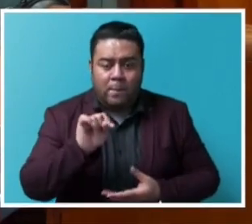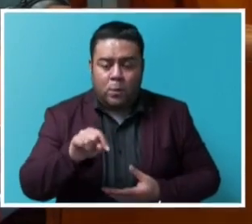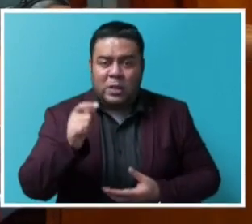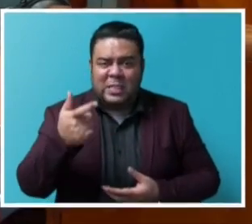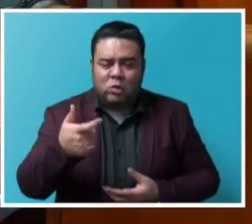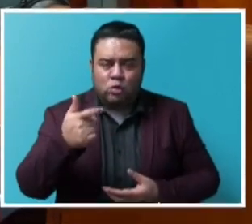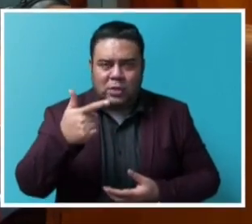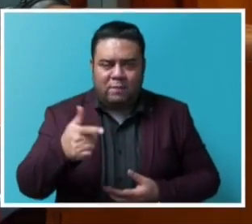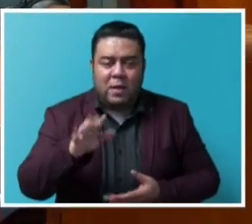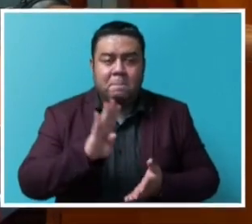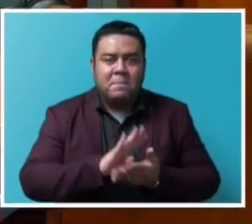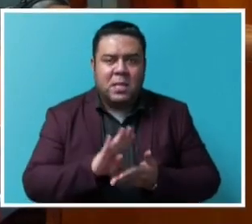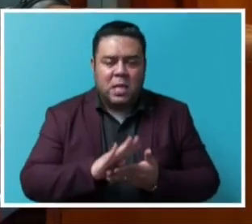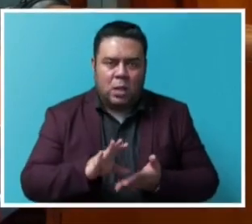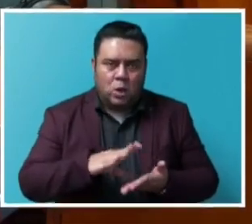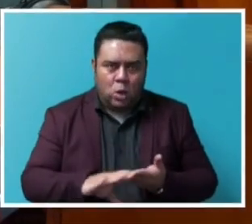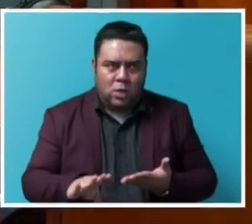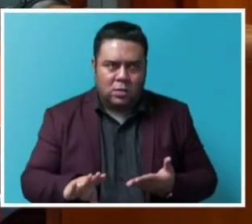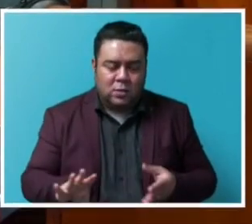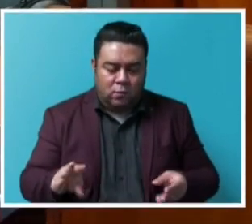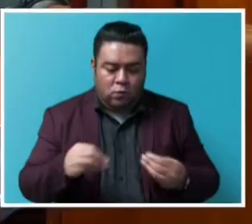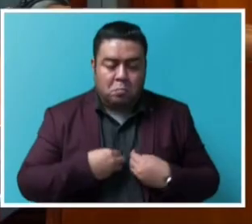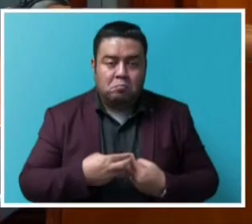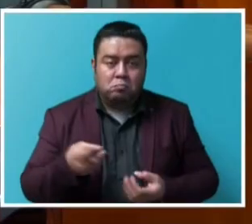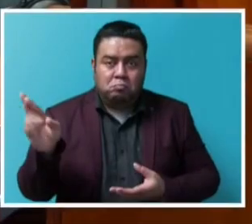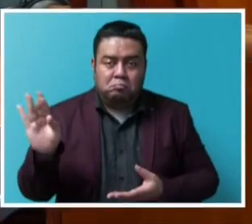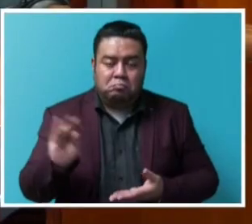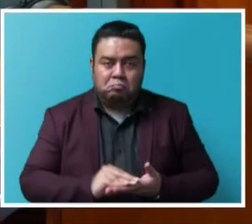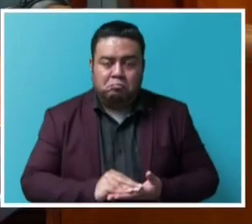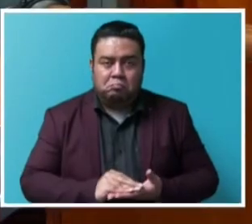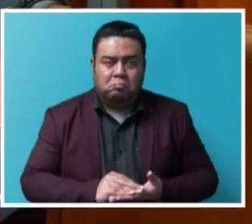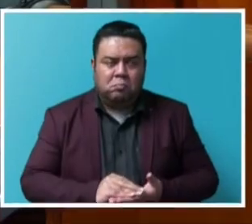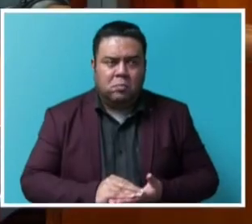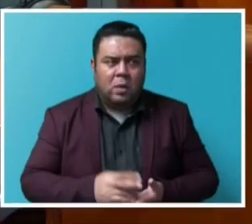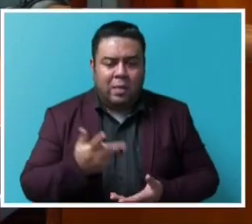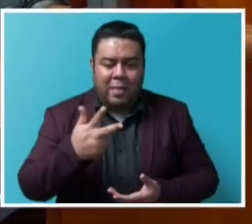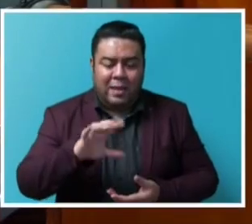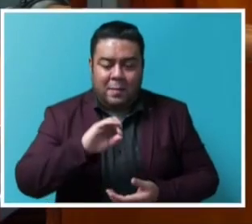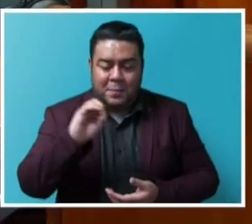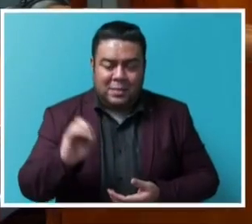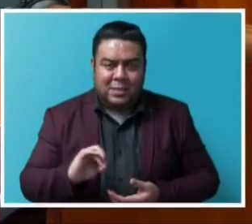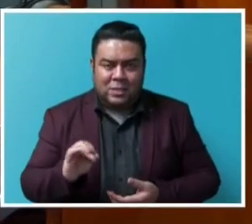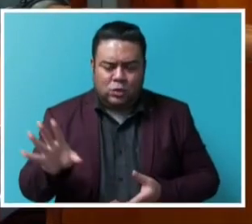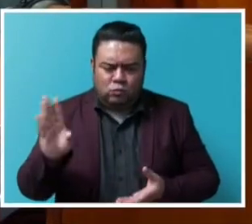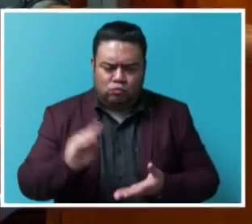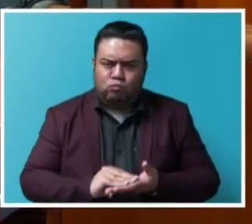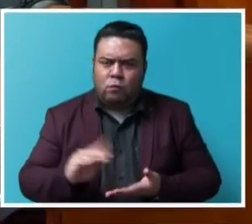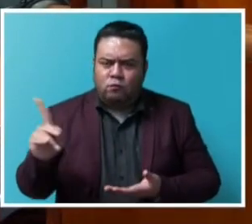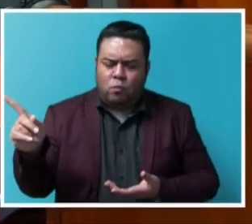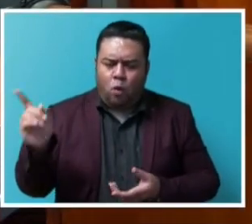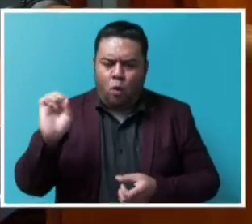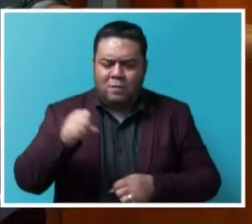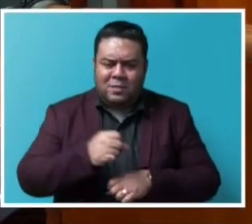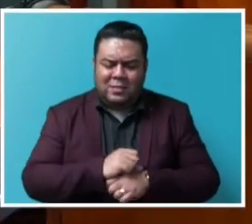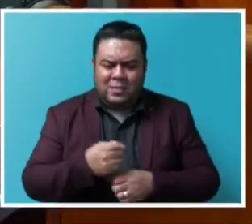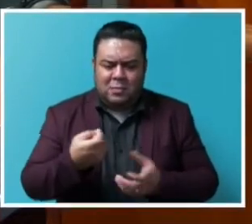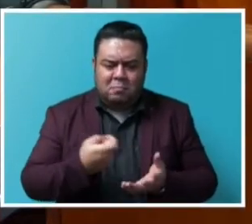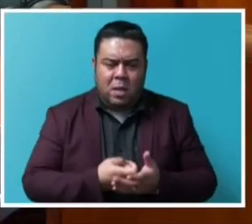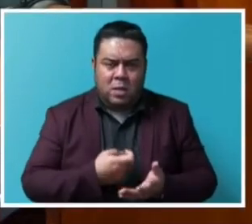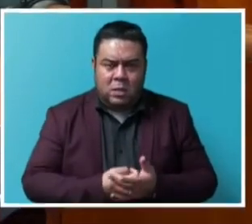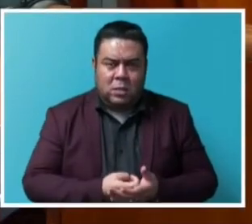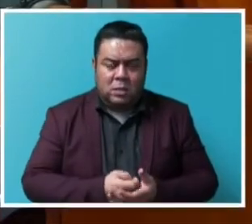$1.07 billion from remittances, which is 80% of the total remittances of $1.34 billion